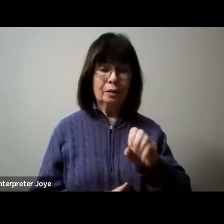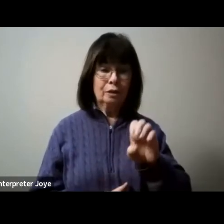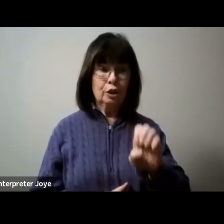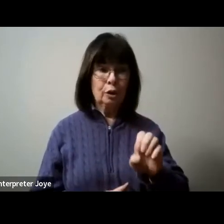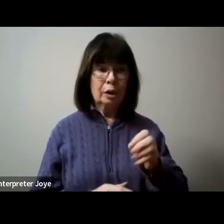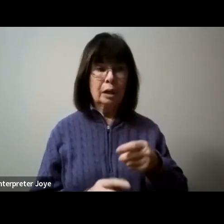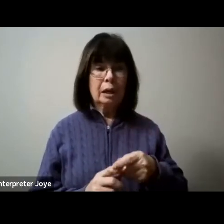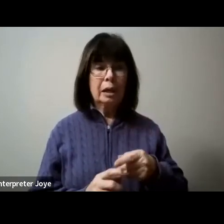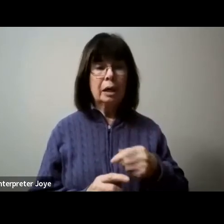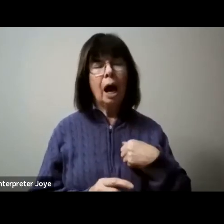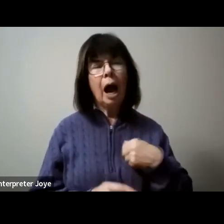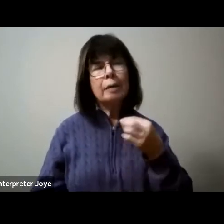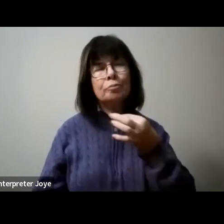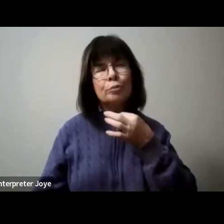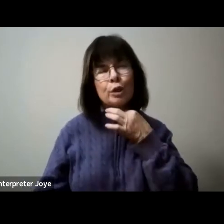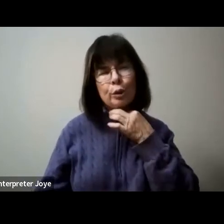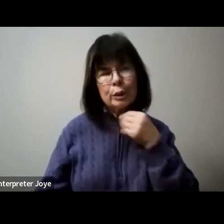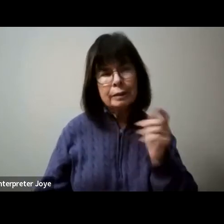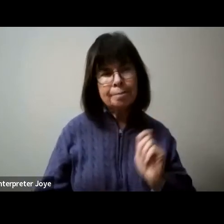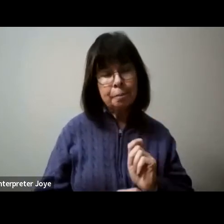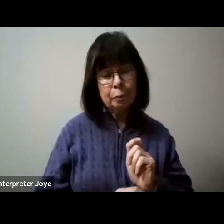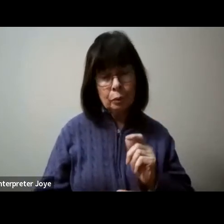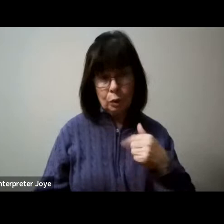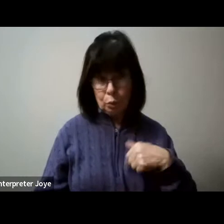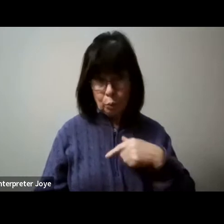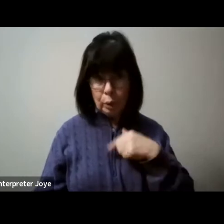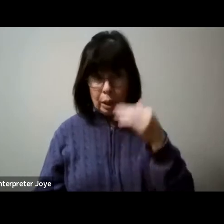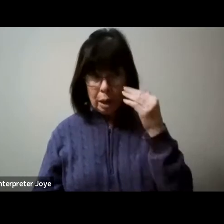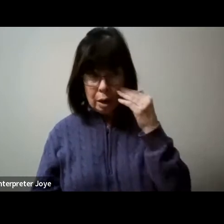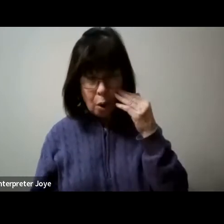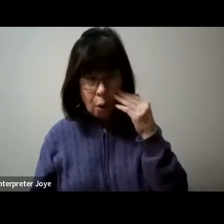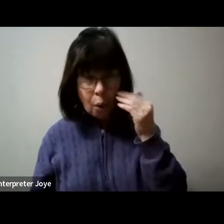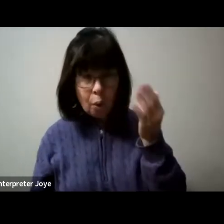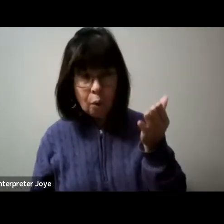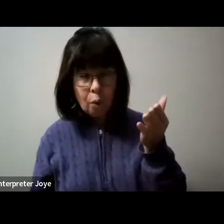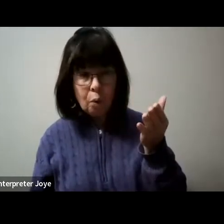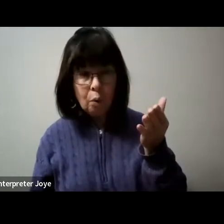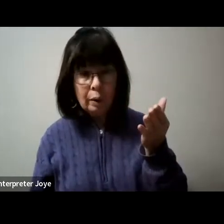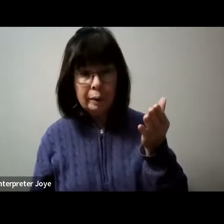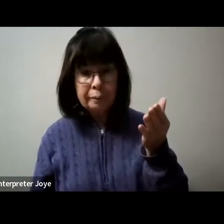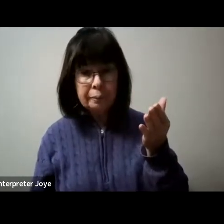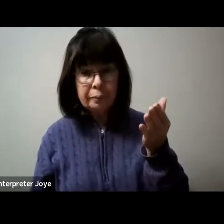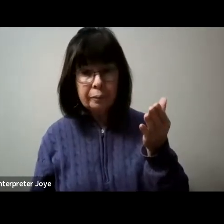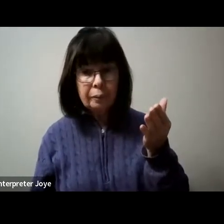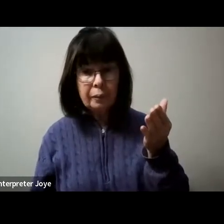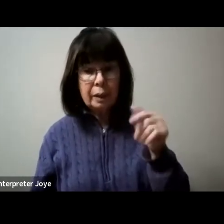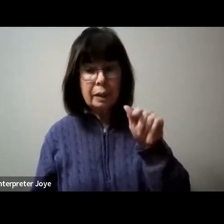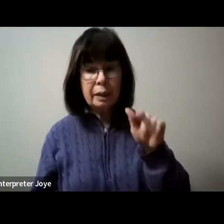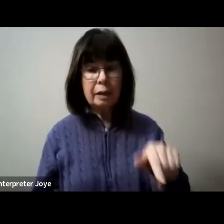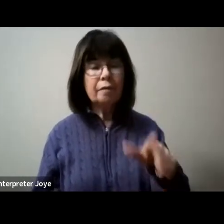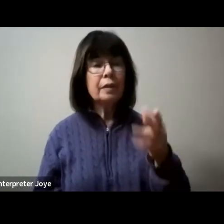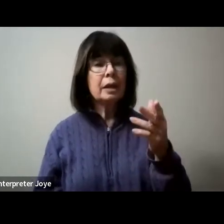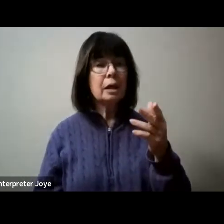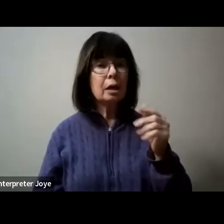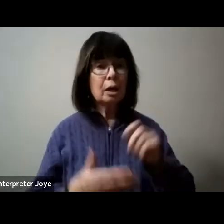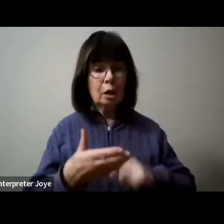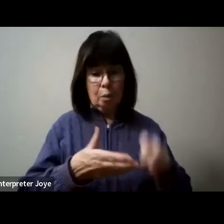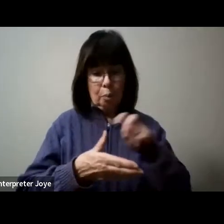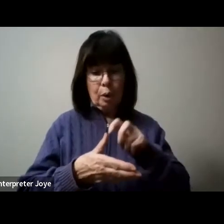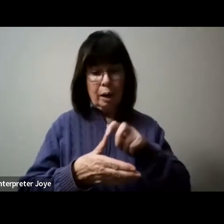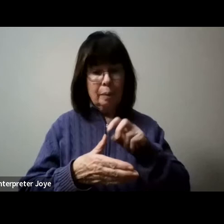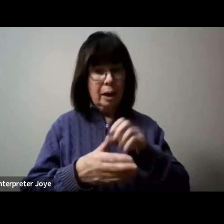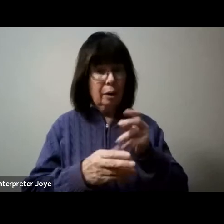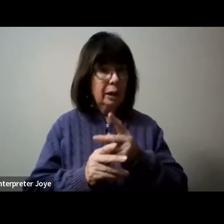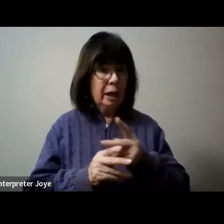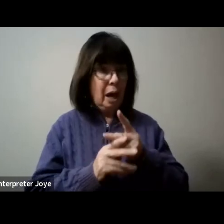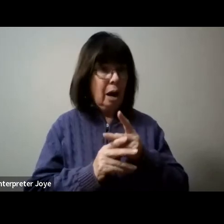ACCMA is here. But I'm just curious, do we know if the primary care landscape is ready for this?